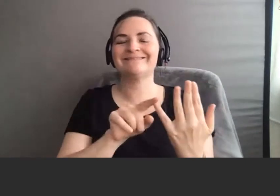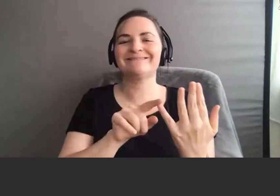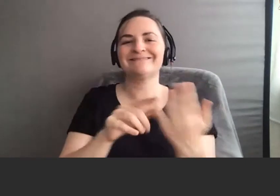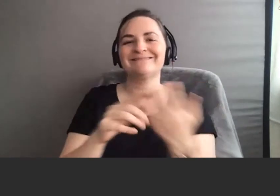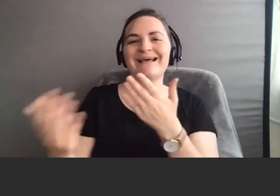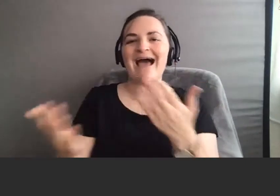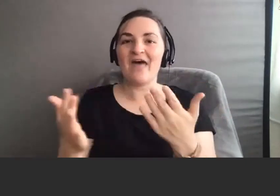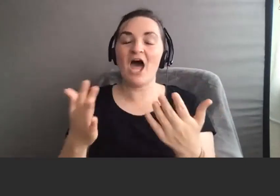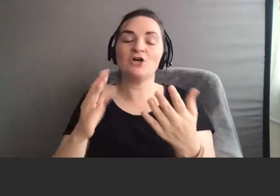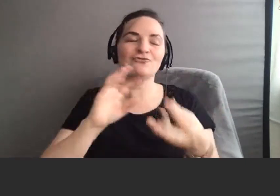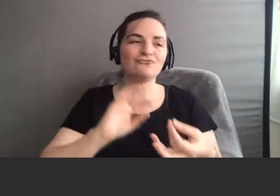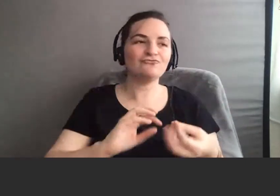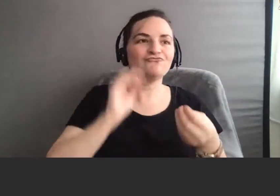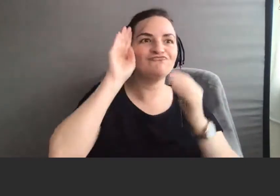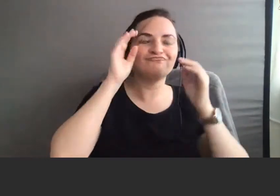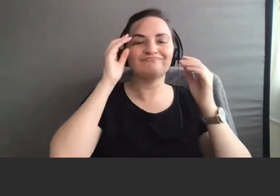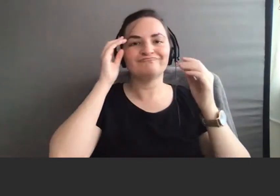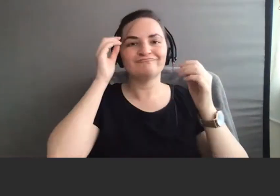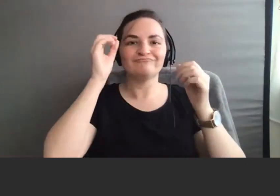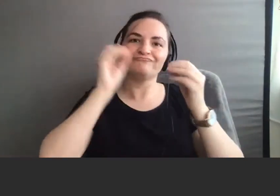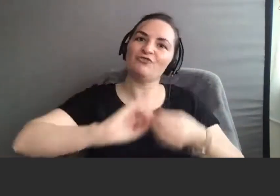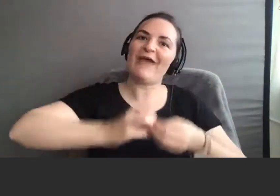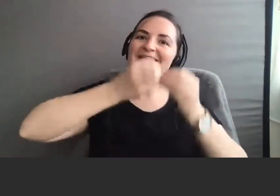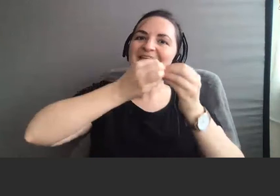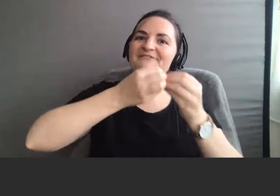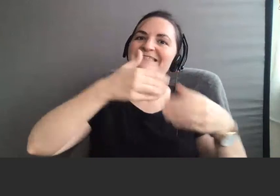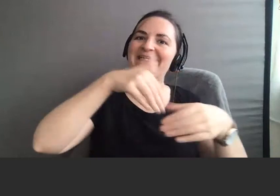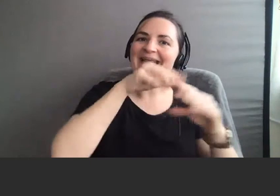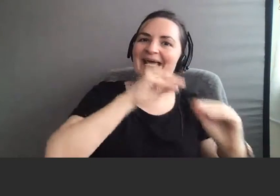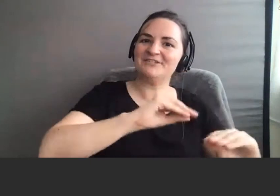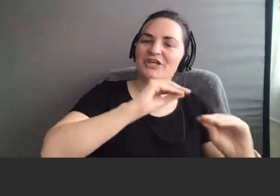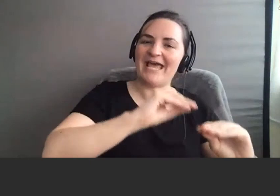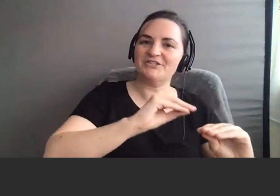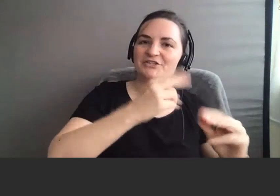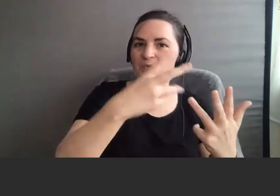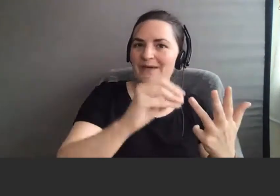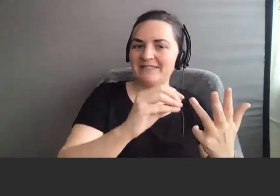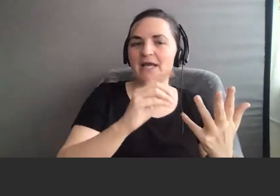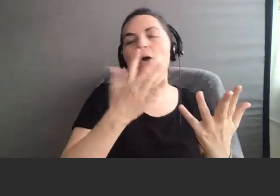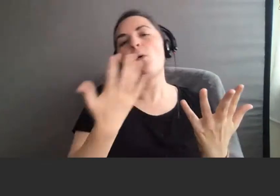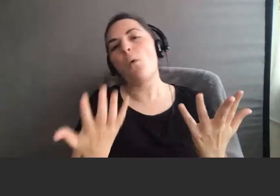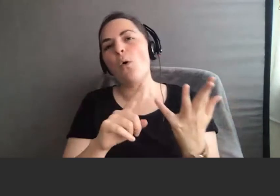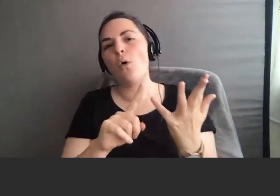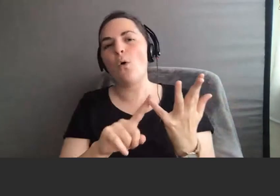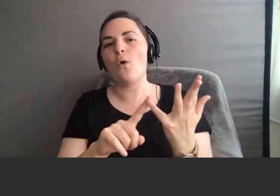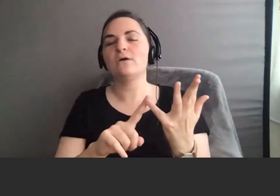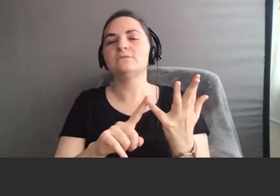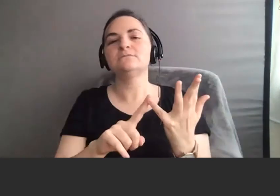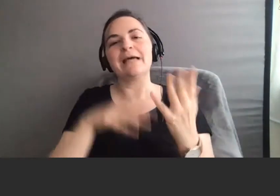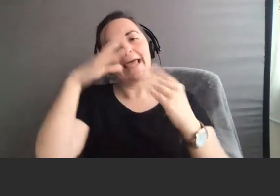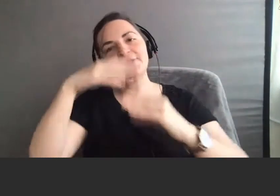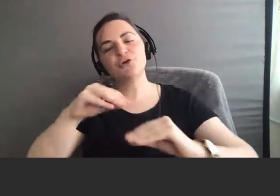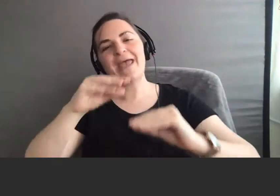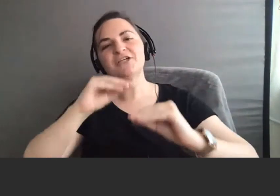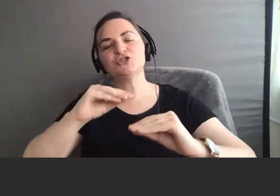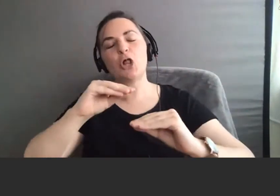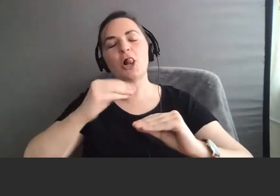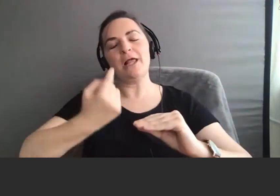in Education, that's 20 credits, or you have Educational Autobiography, that's 20